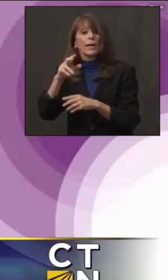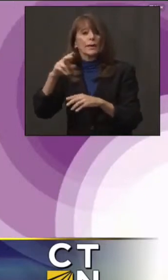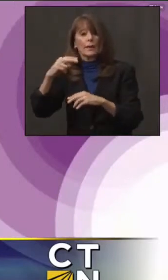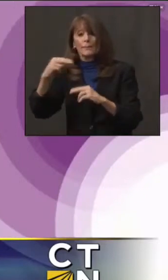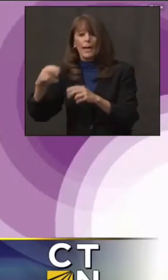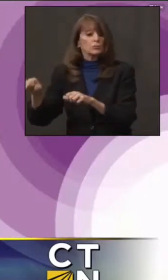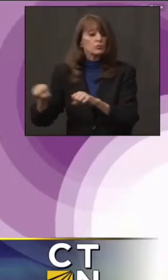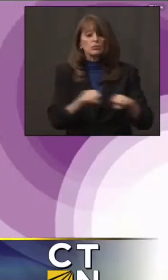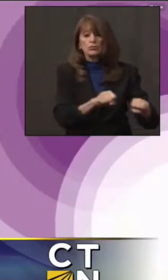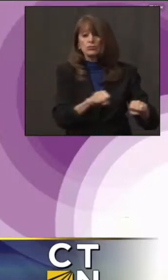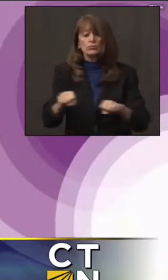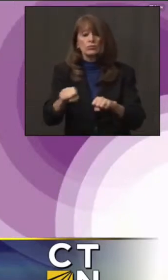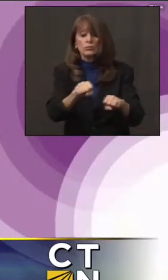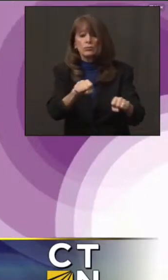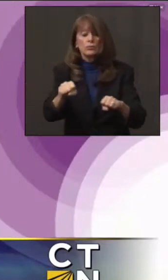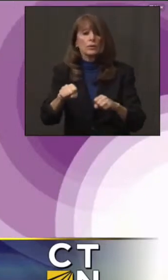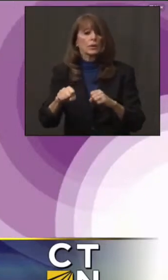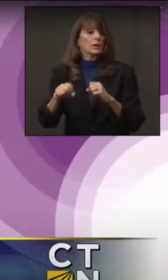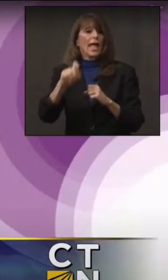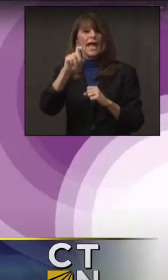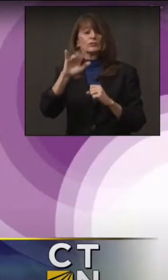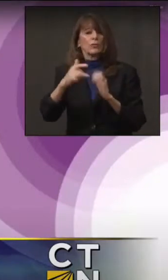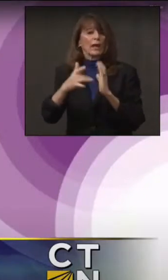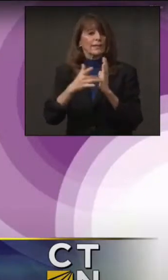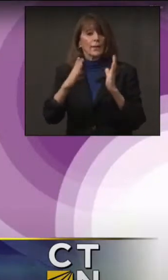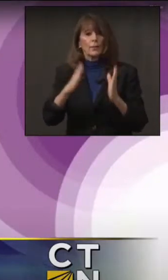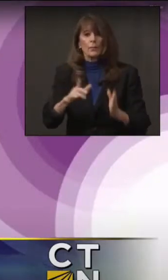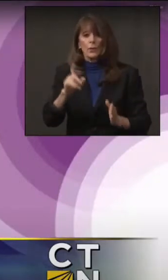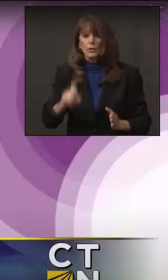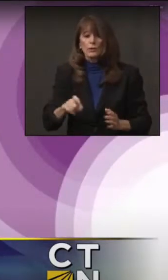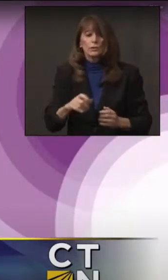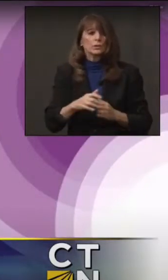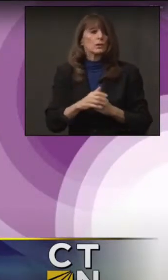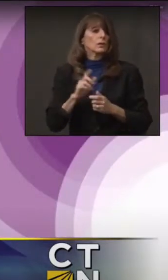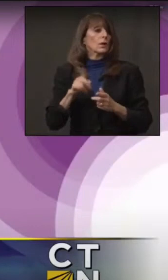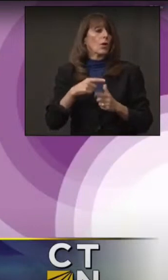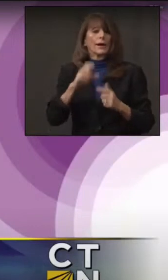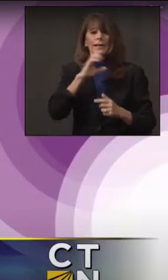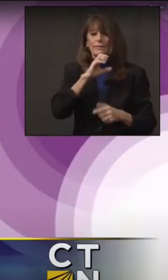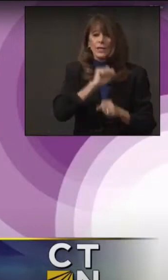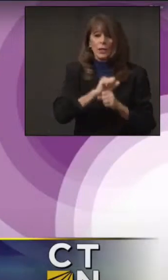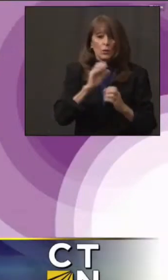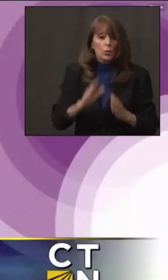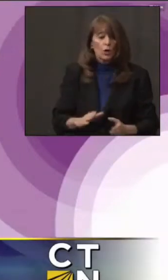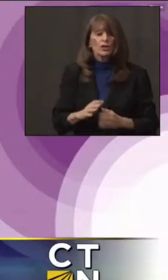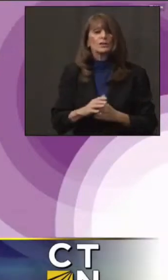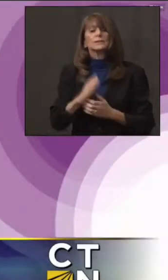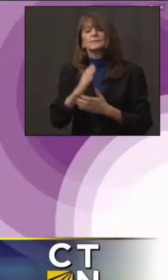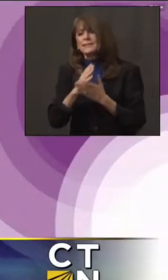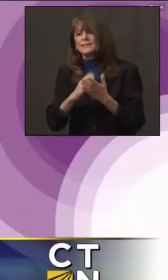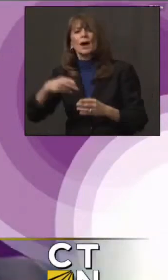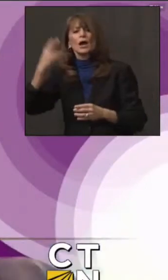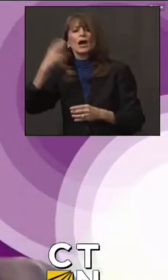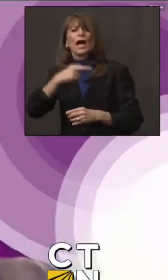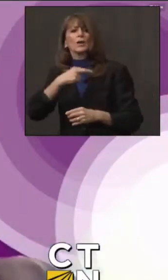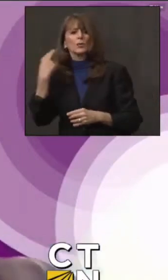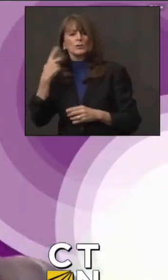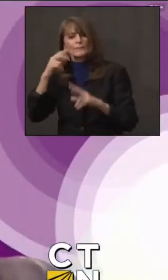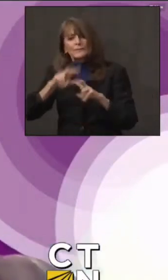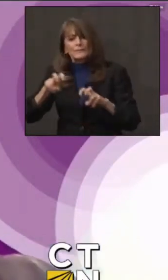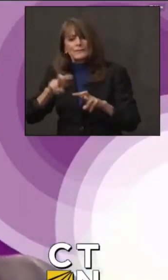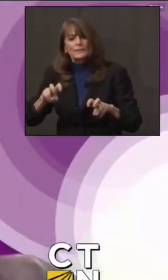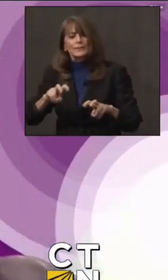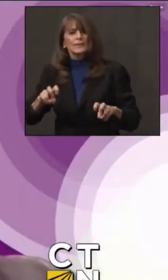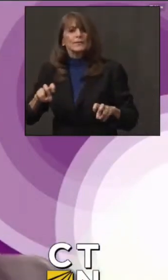there's a nurse, there's a physician, and that entire group of healthcare workers are high risk. And so in our minds, at least right now, we're